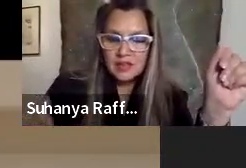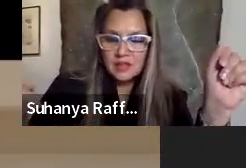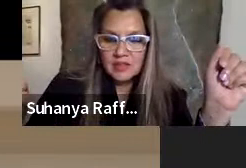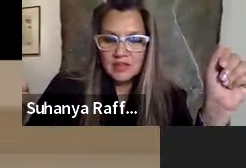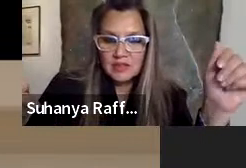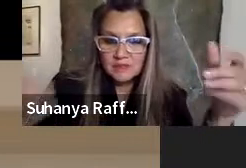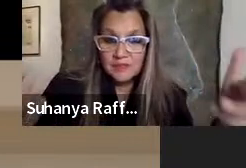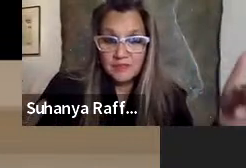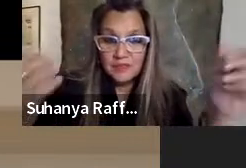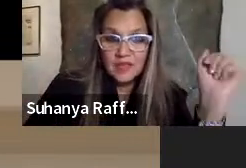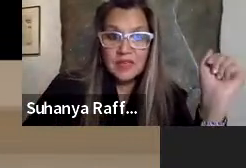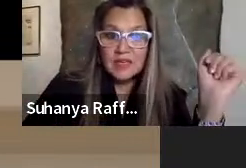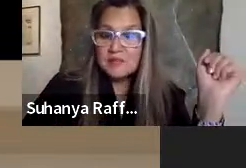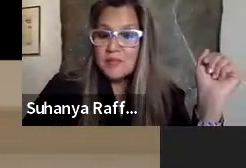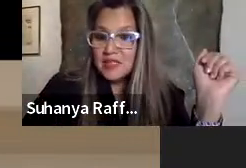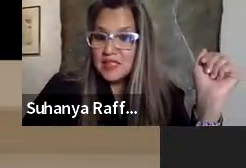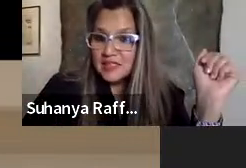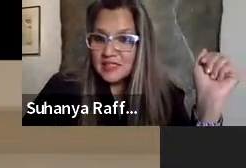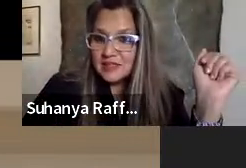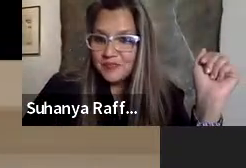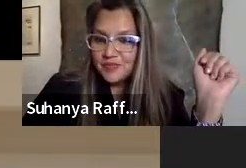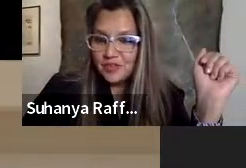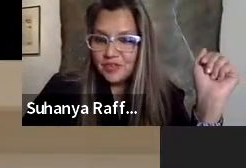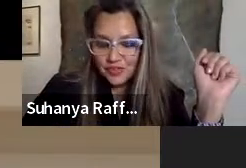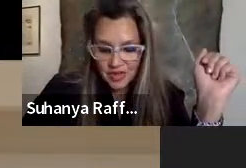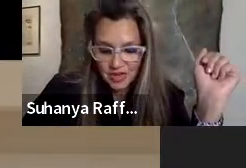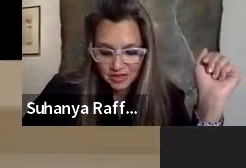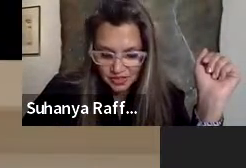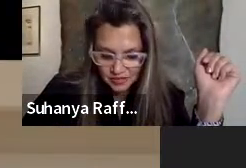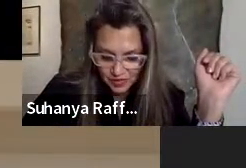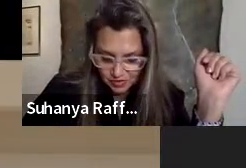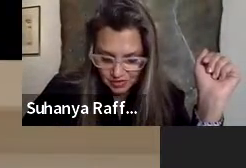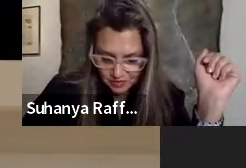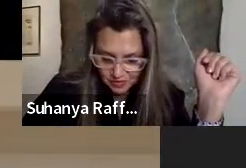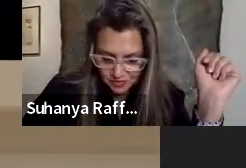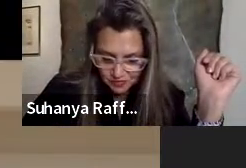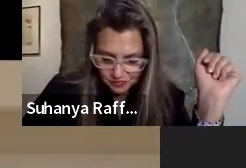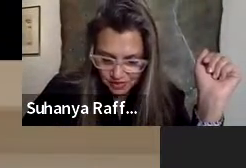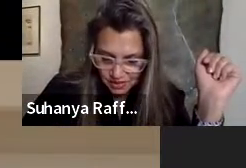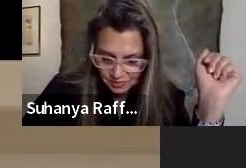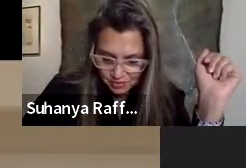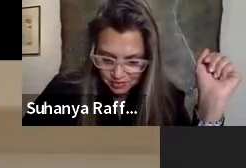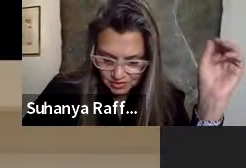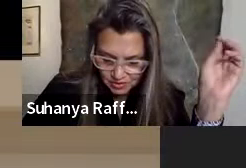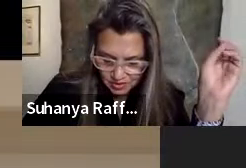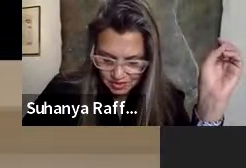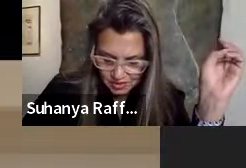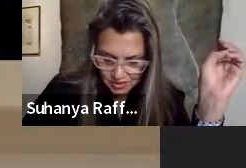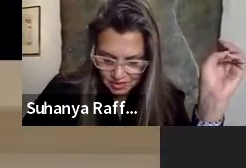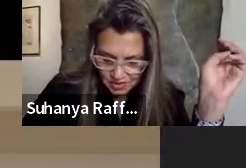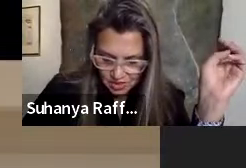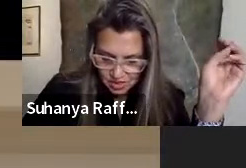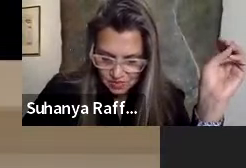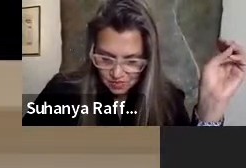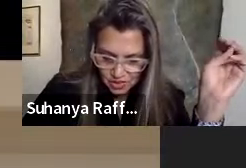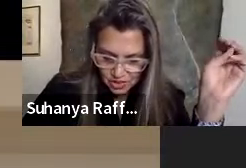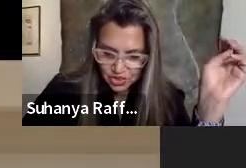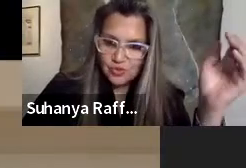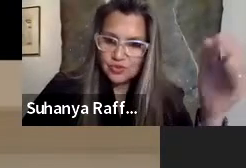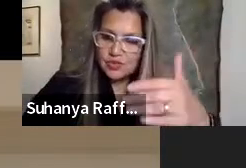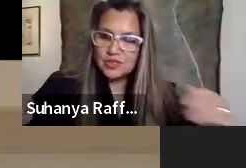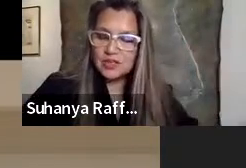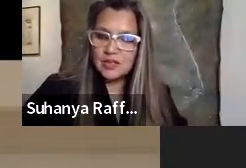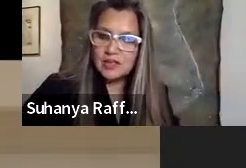then Ina's batiks. You know, so I just felt it was really important that